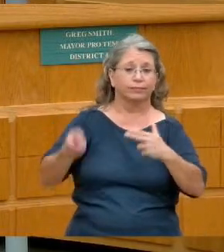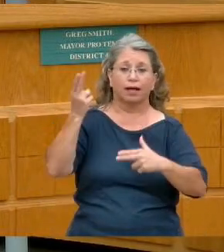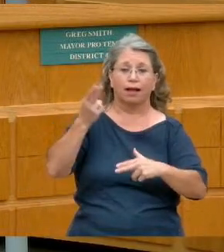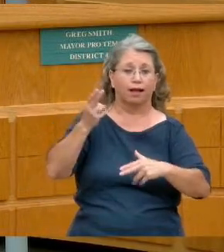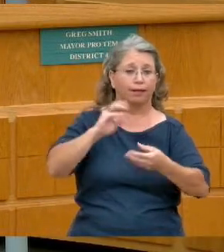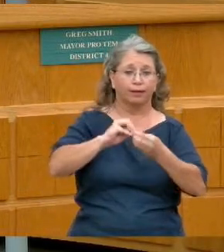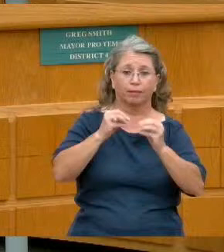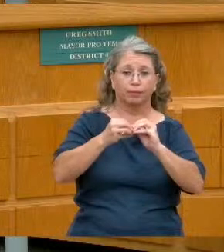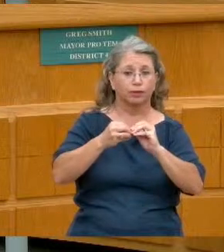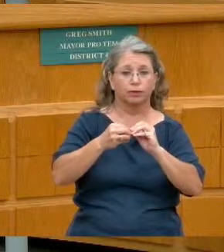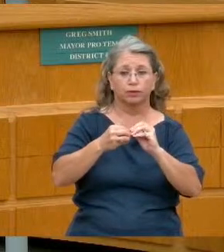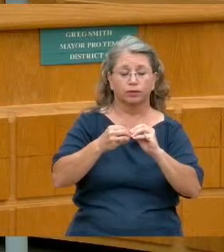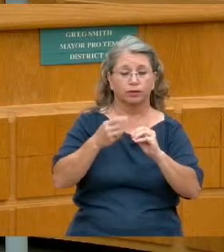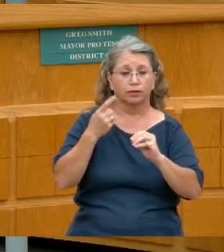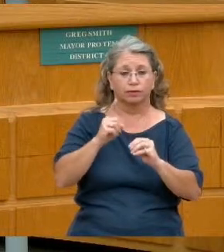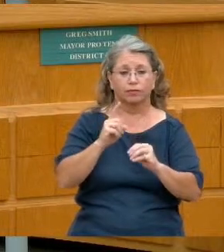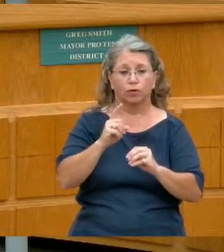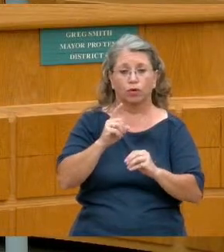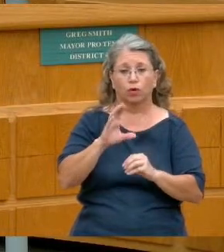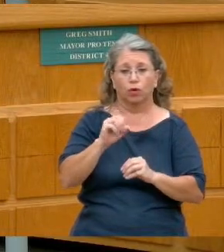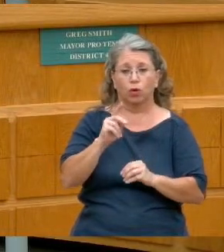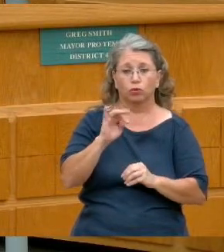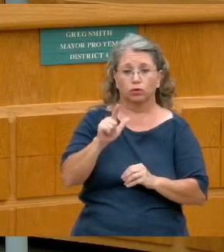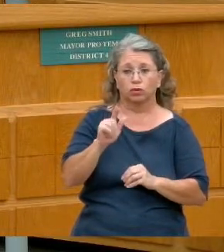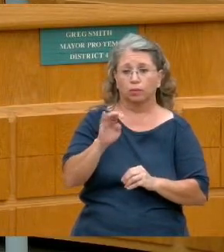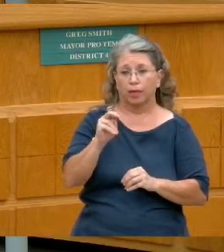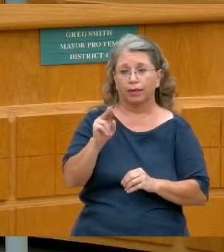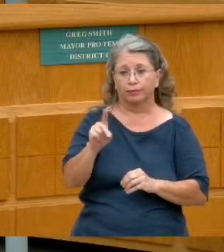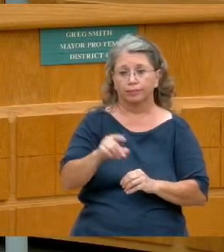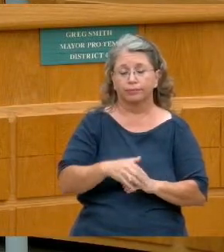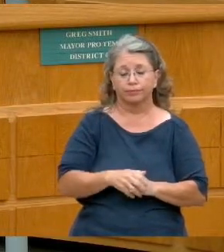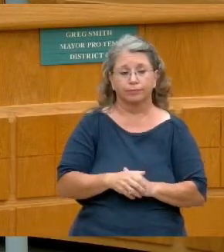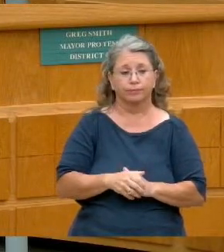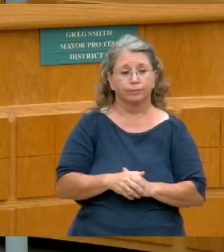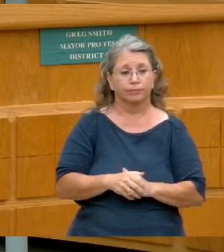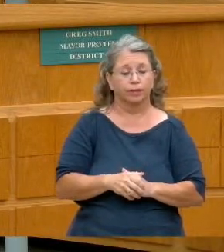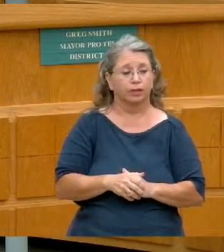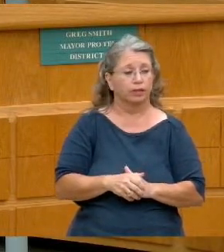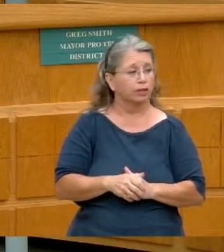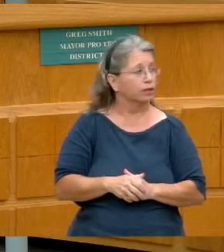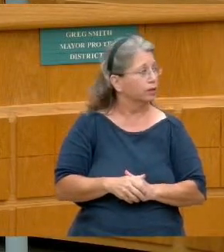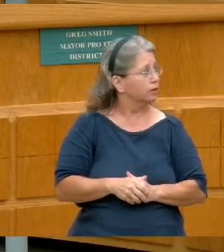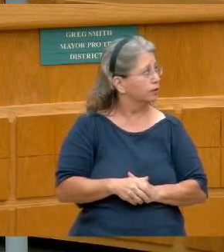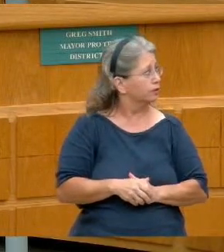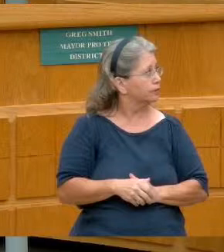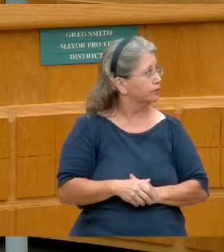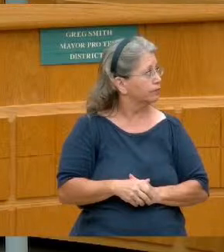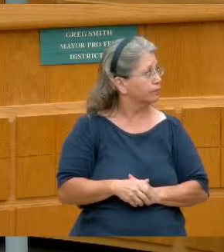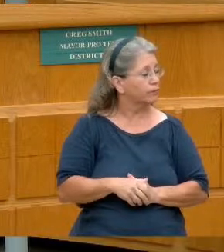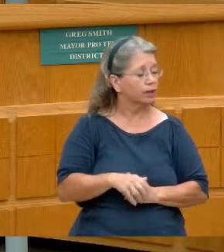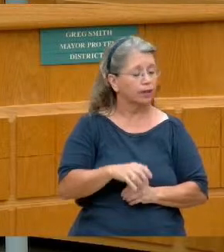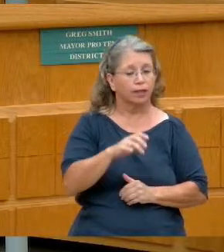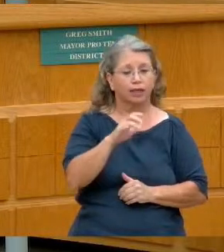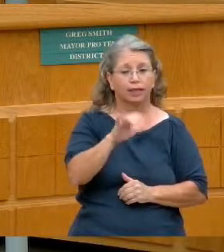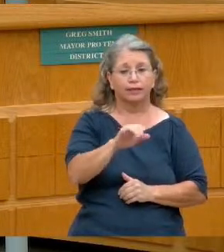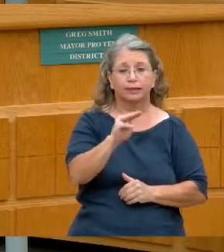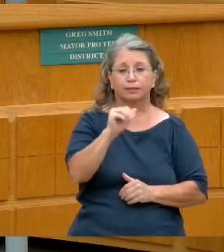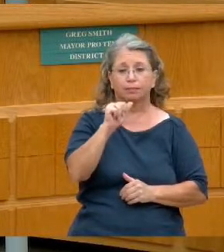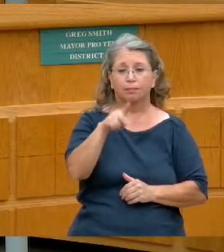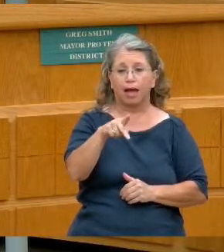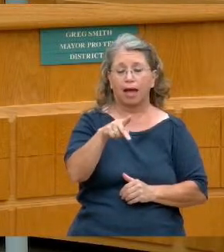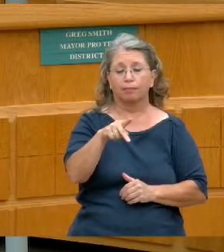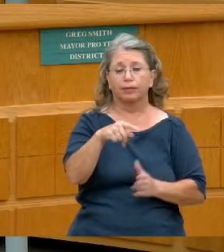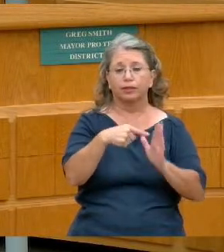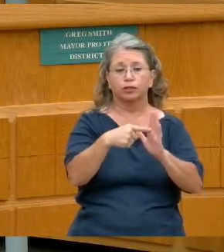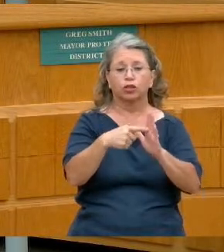Coastal Bend in general. So with that, we'll get into the case data report. This is a heat map of the amount of